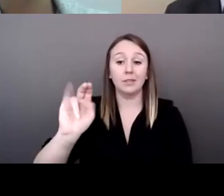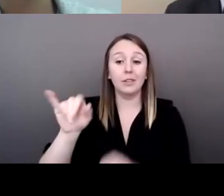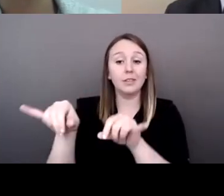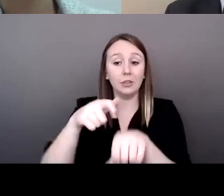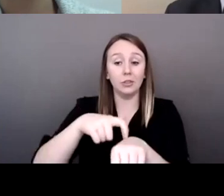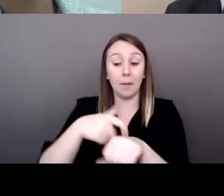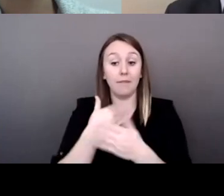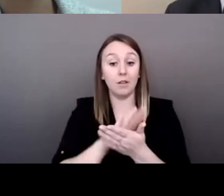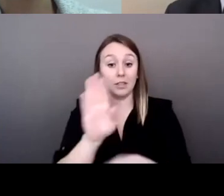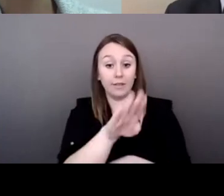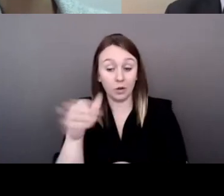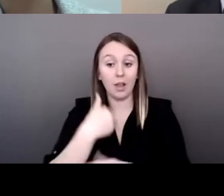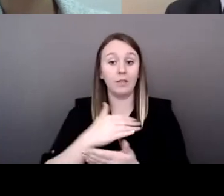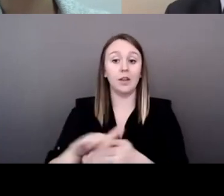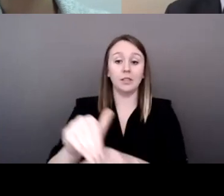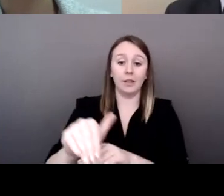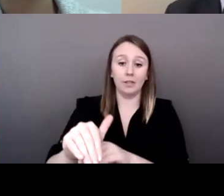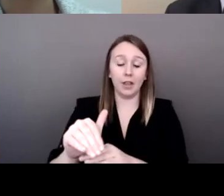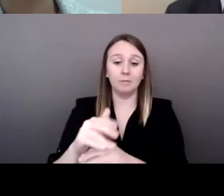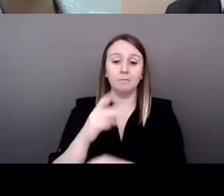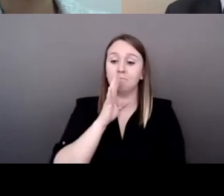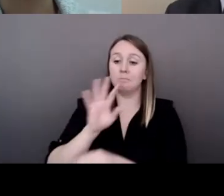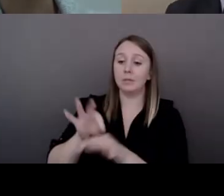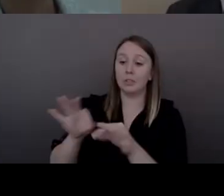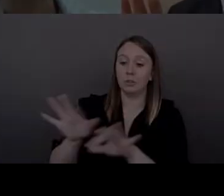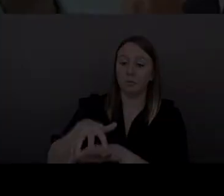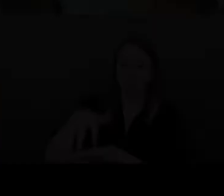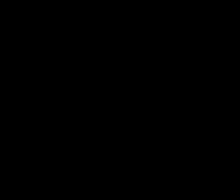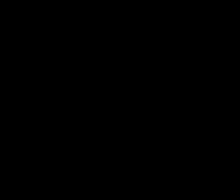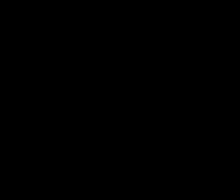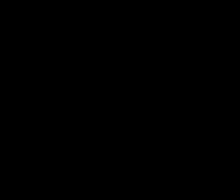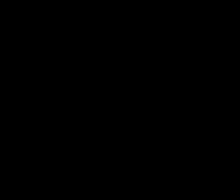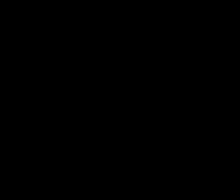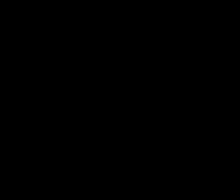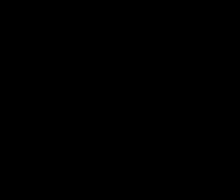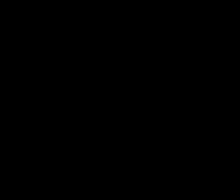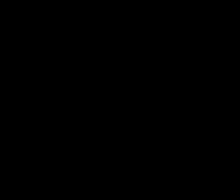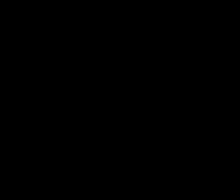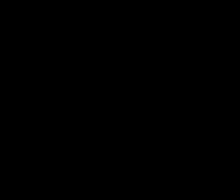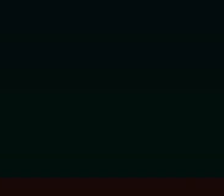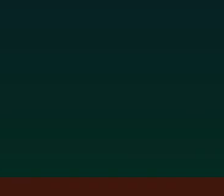a nice evening. That is all. Thank you.